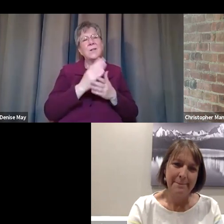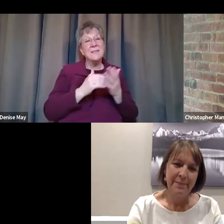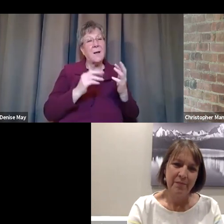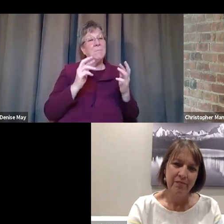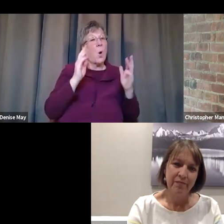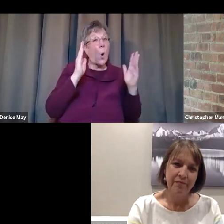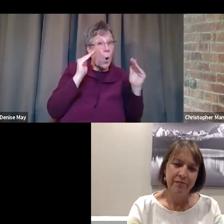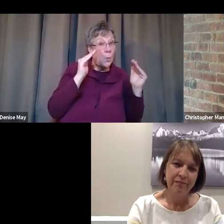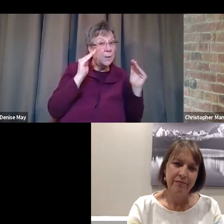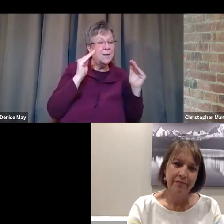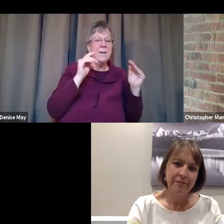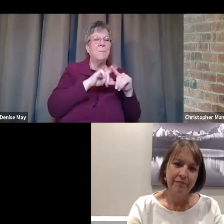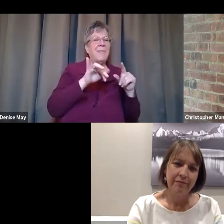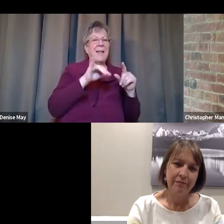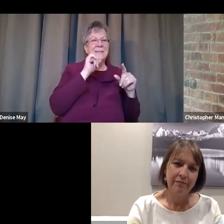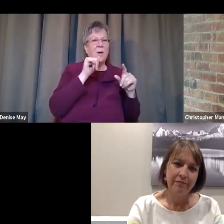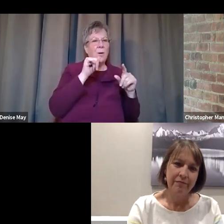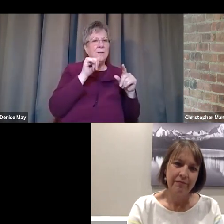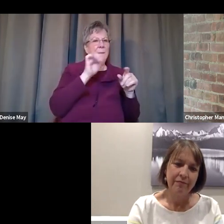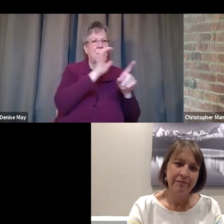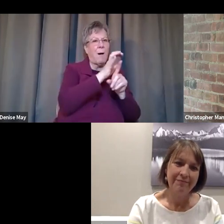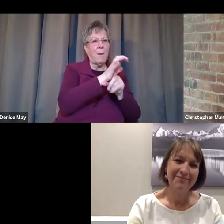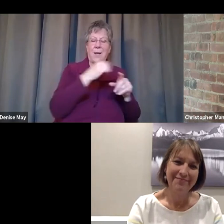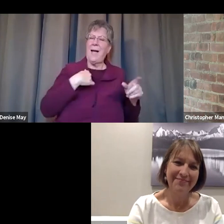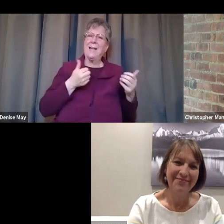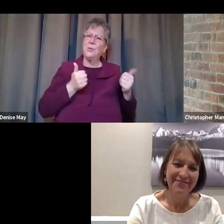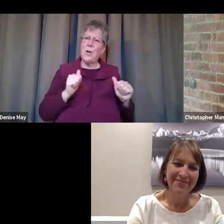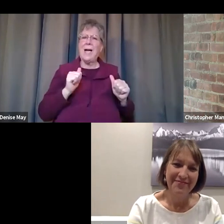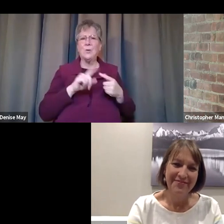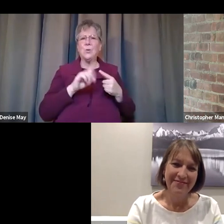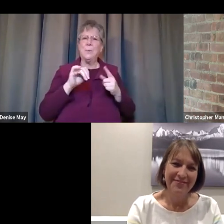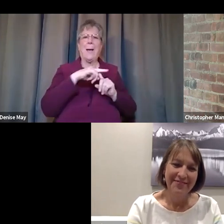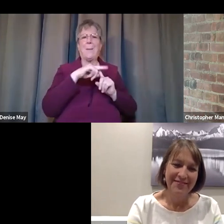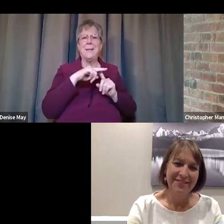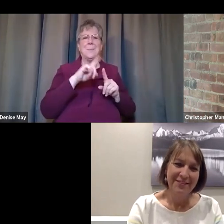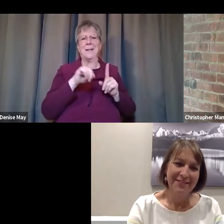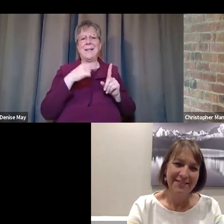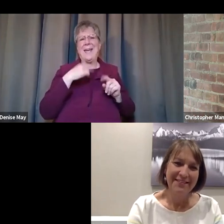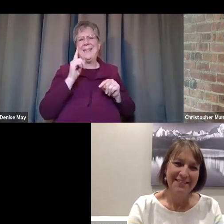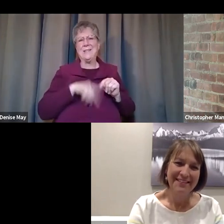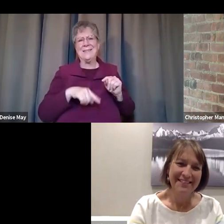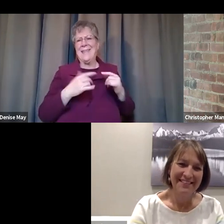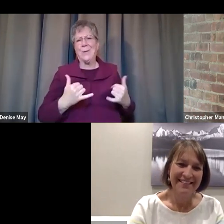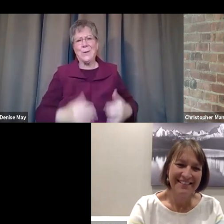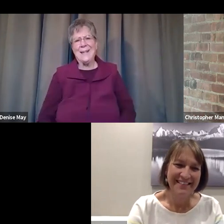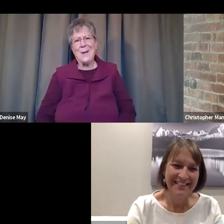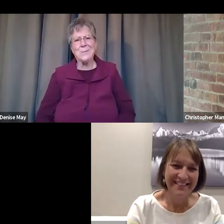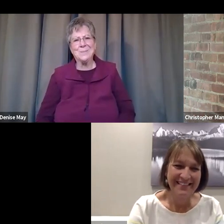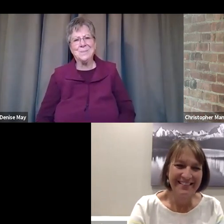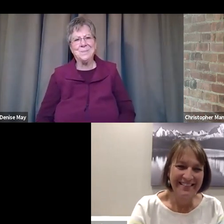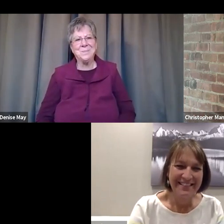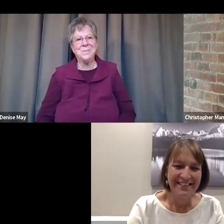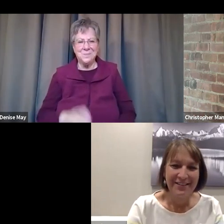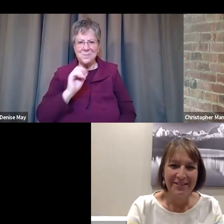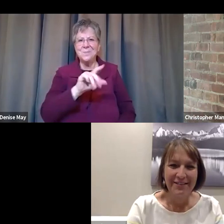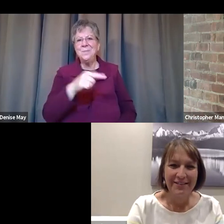they're not going to be the prominent feature, unfortunately. I'd like to be upbeat. I try to be upbeat, but I just can't get there for you, Anthony. All right,